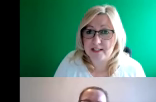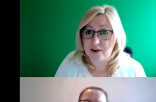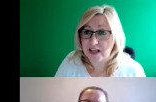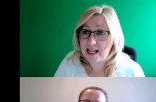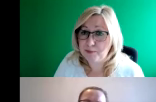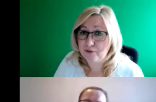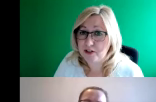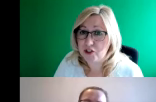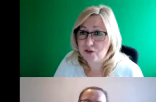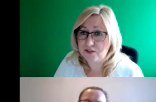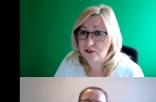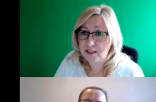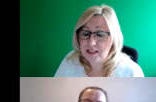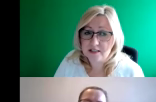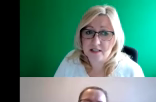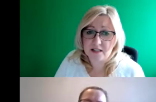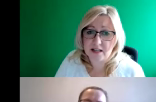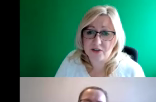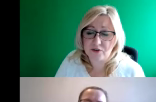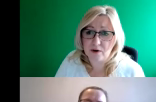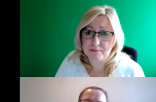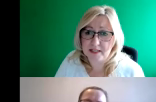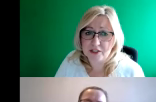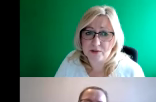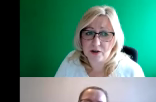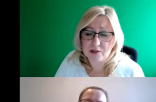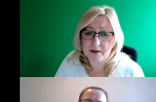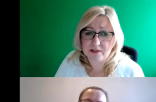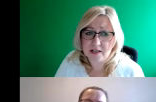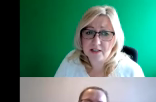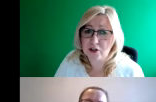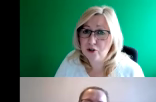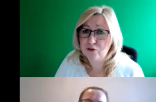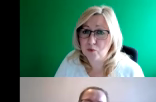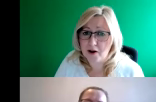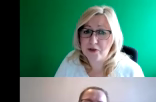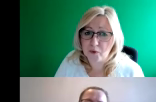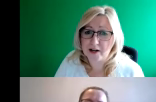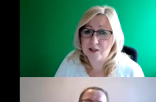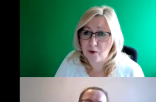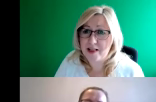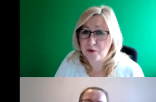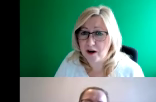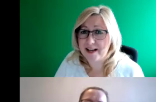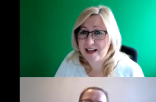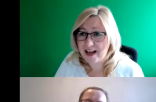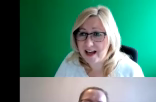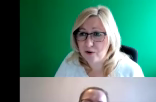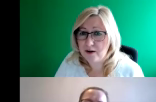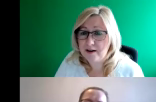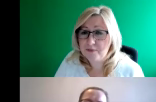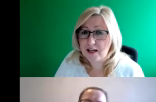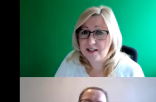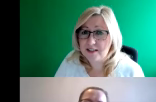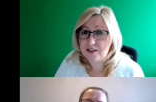framework, but it's very helpful and useful to think through what Bill Isham talked about: the who, the what, the where, the when, the why, and the